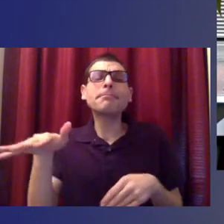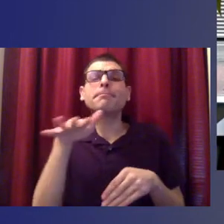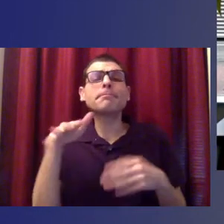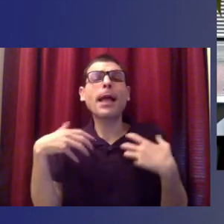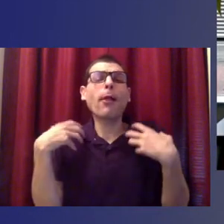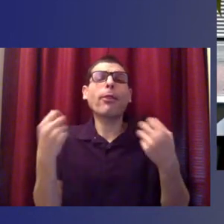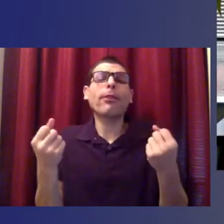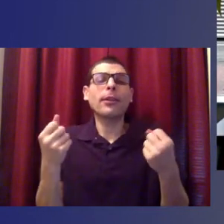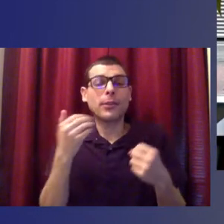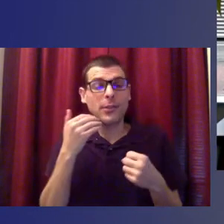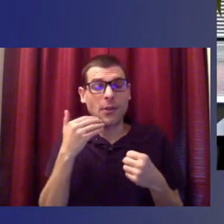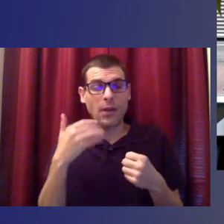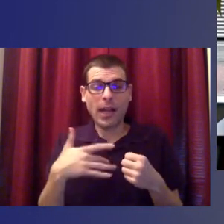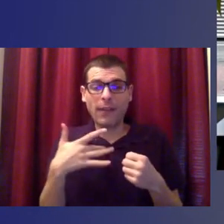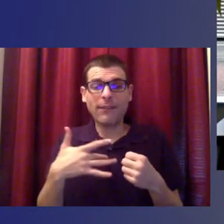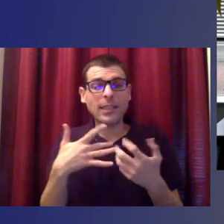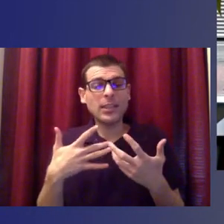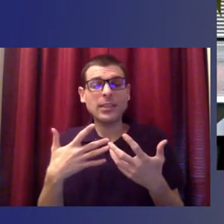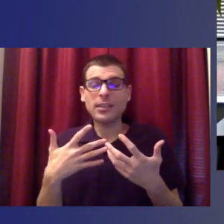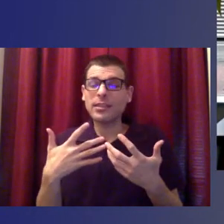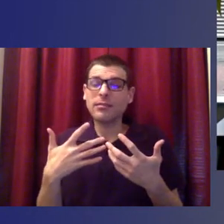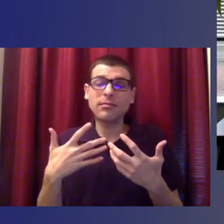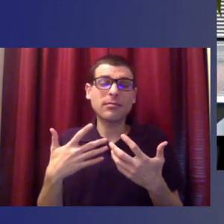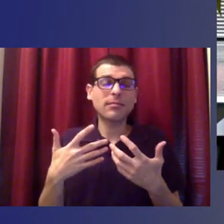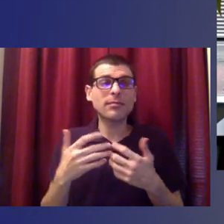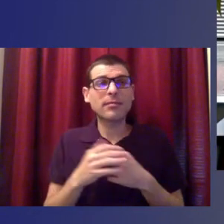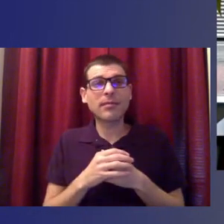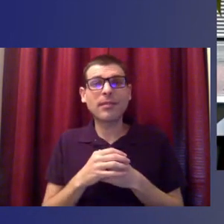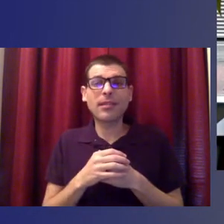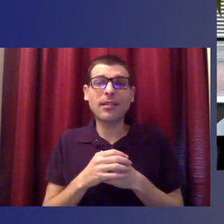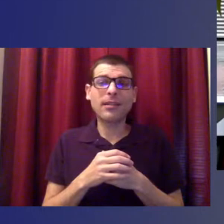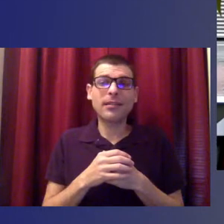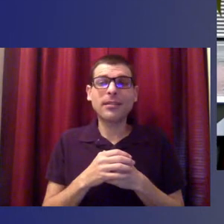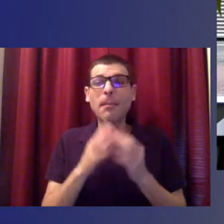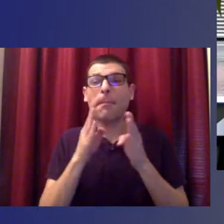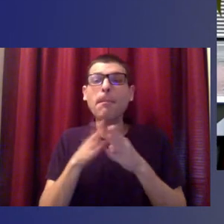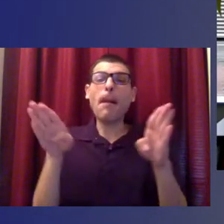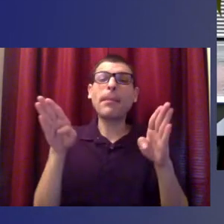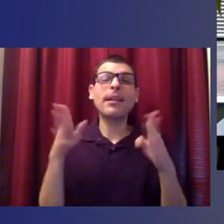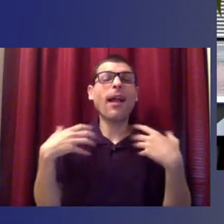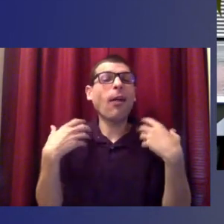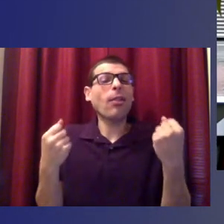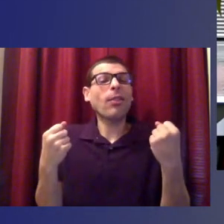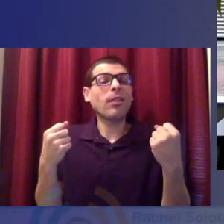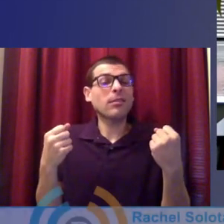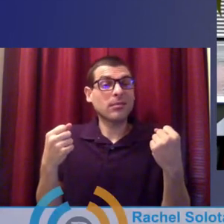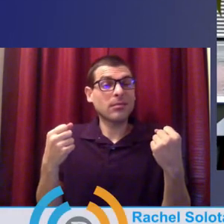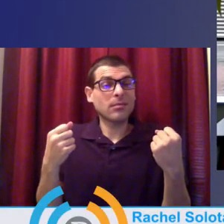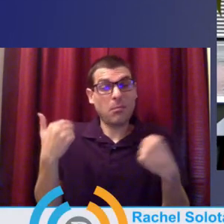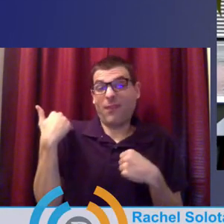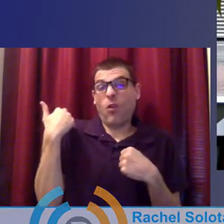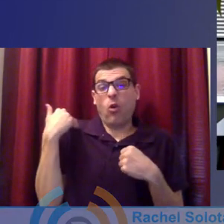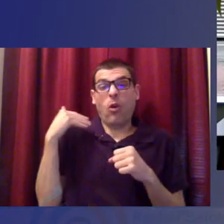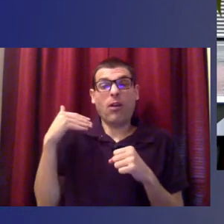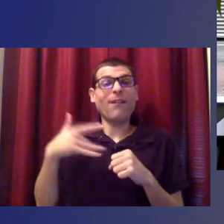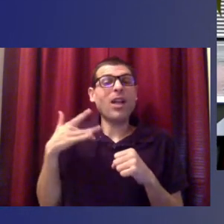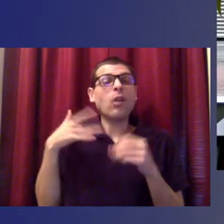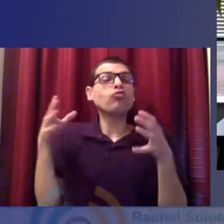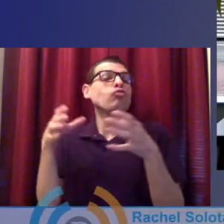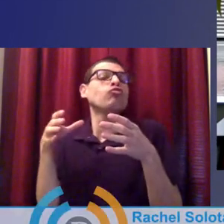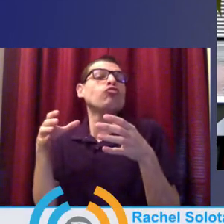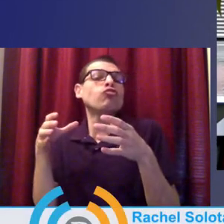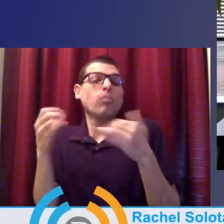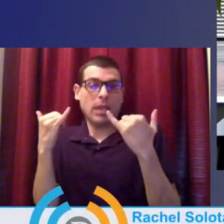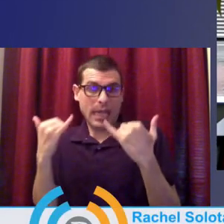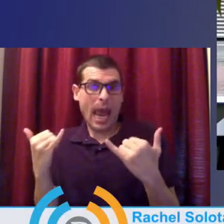of slogging away for decades. And you noted public health now as being much more visible in the public